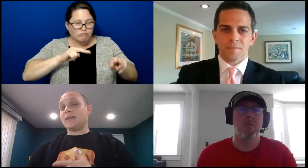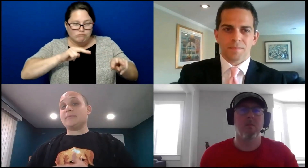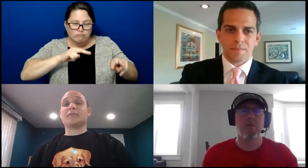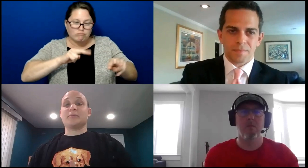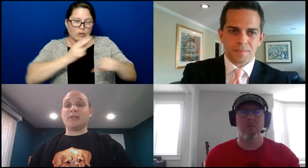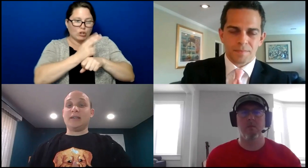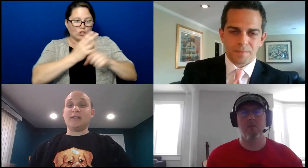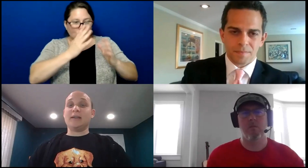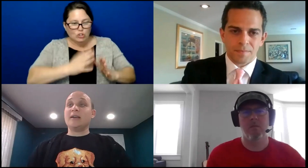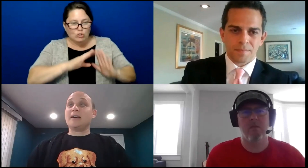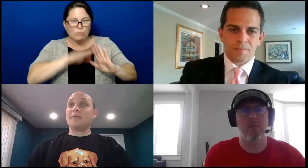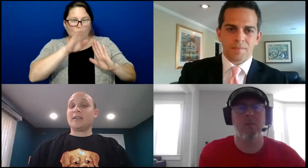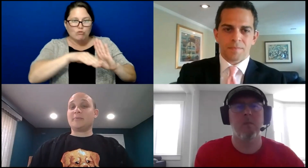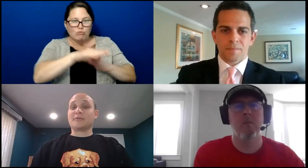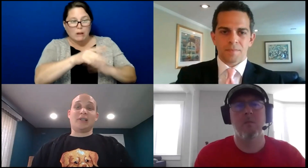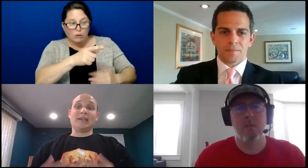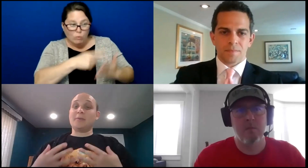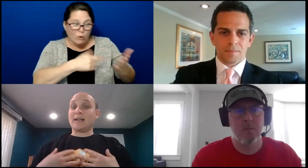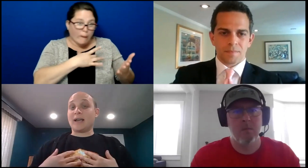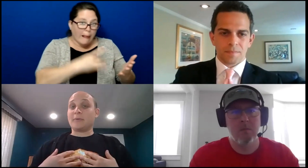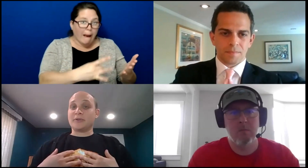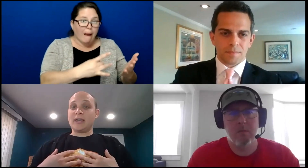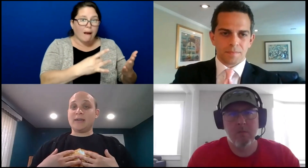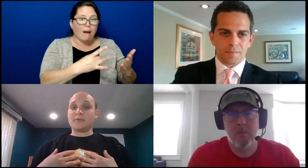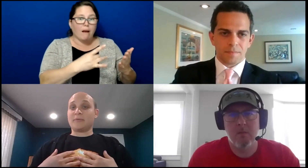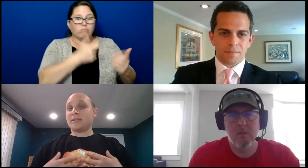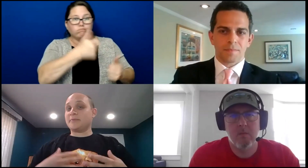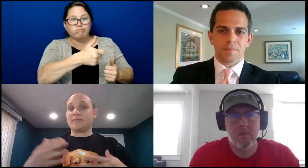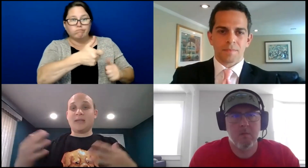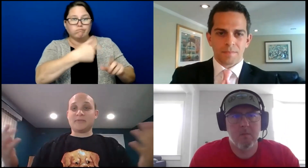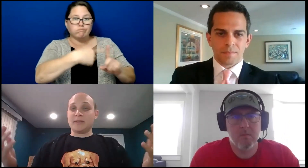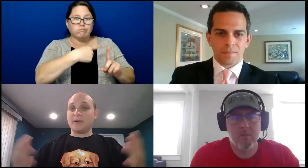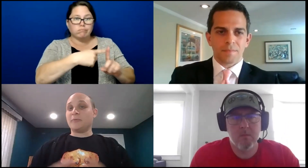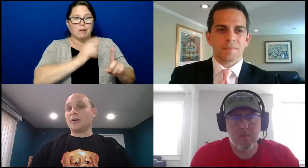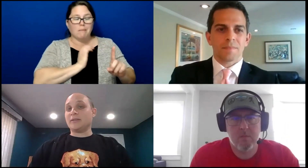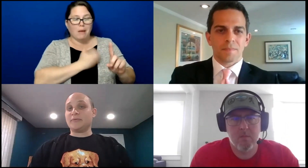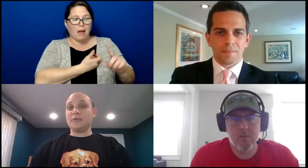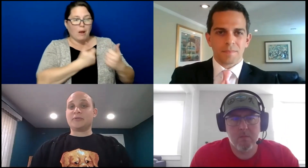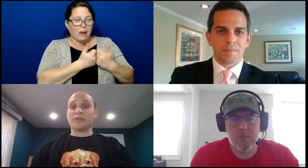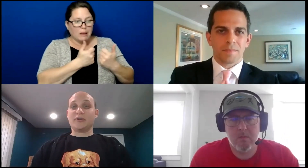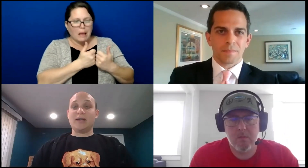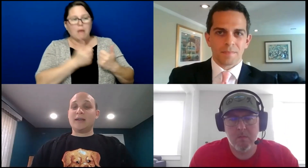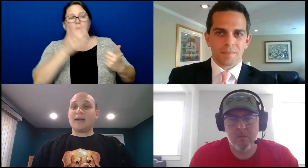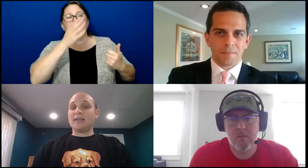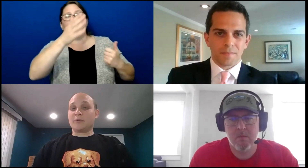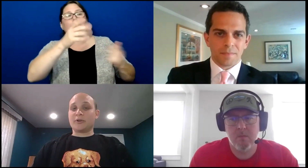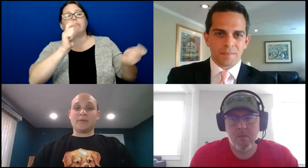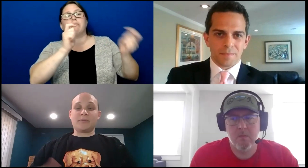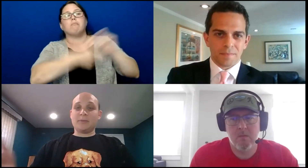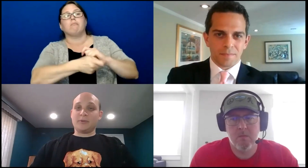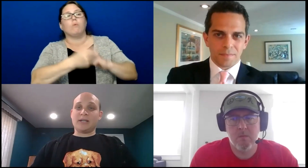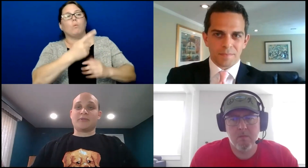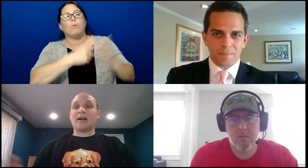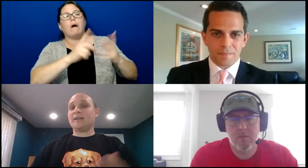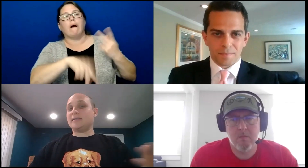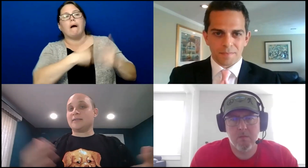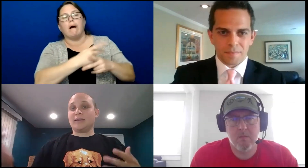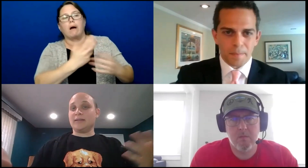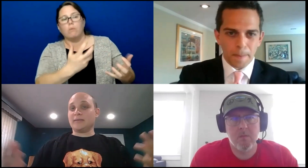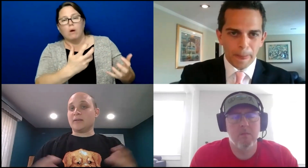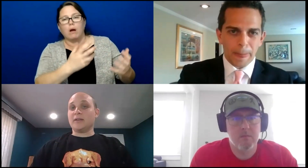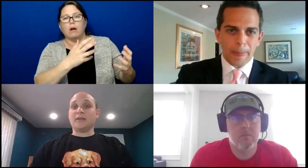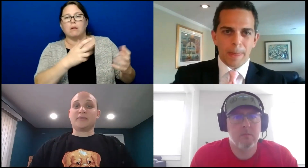in the games that they're playing, what gamers like about our games, what types of games they might want in the future, and then working with people like